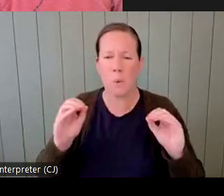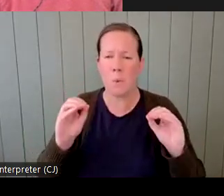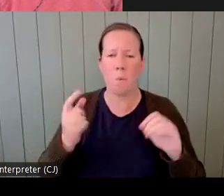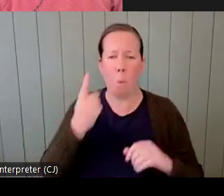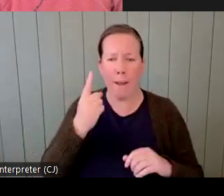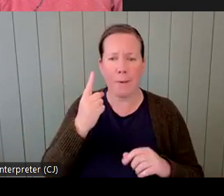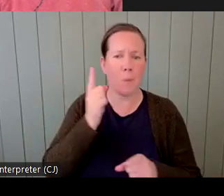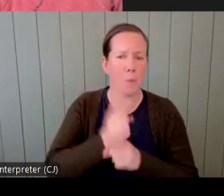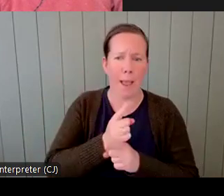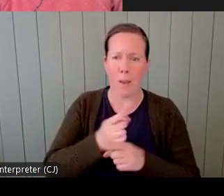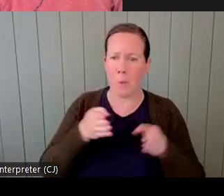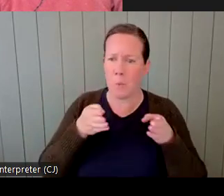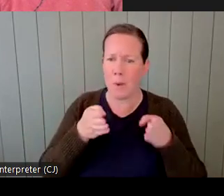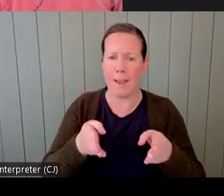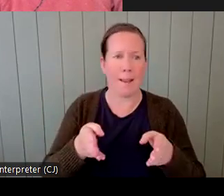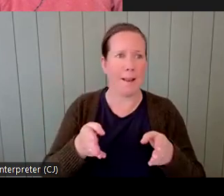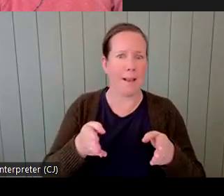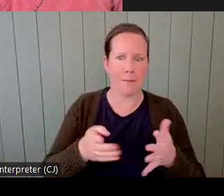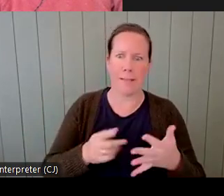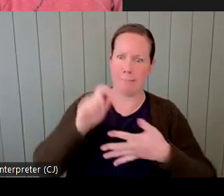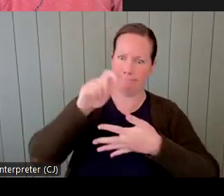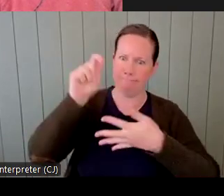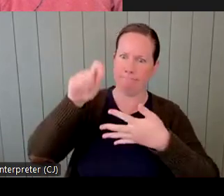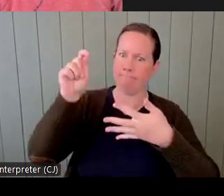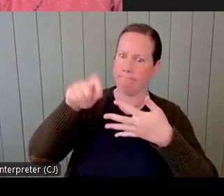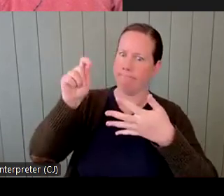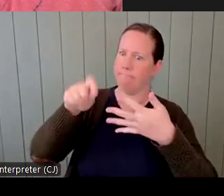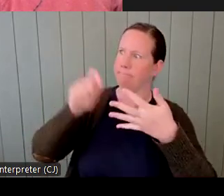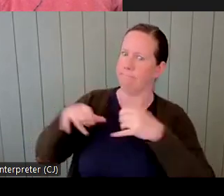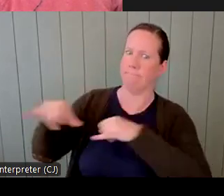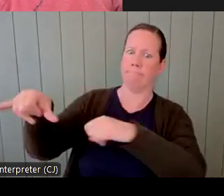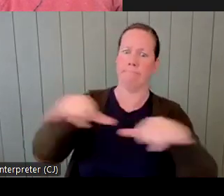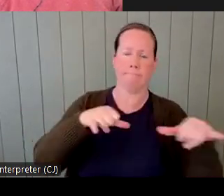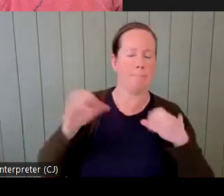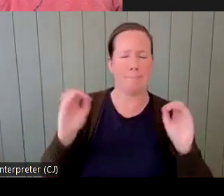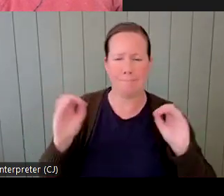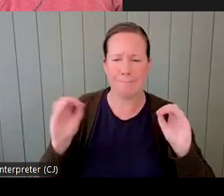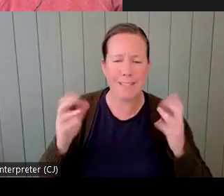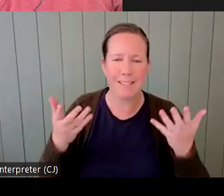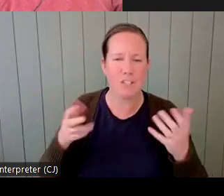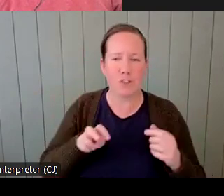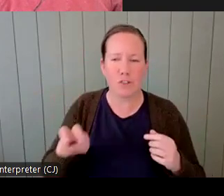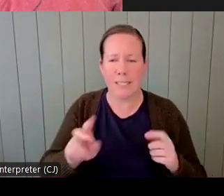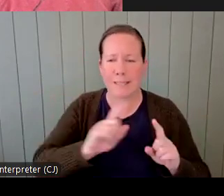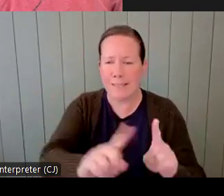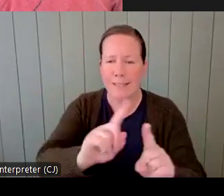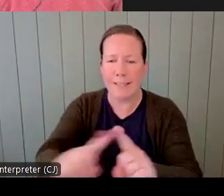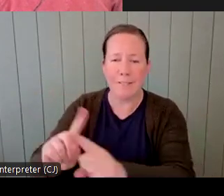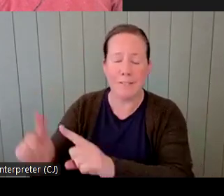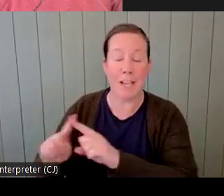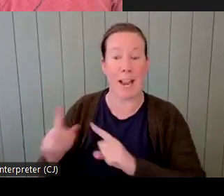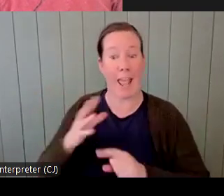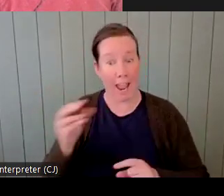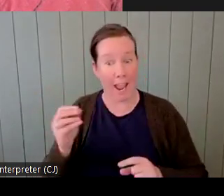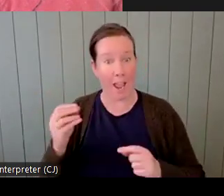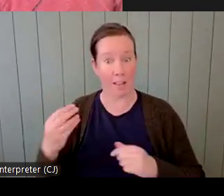no path that you can follow. Like every single path is so different and it's so biased, whatever you hear. So like I think